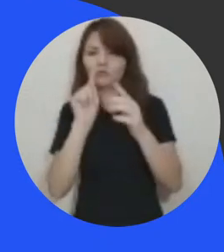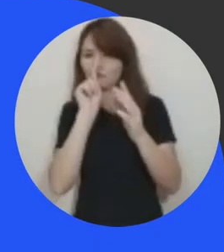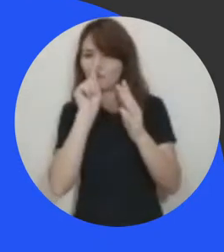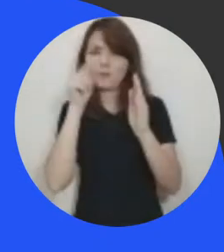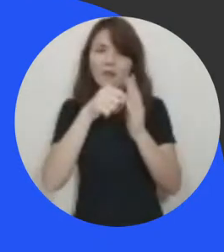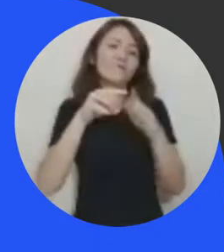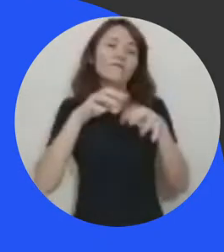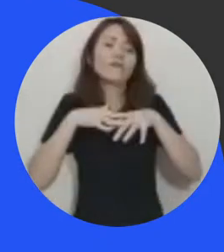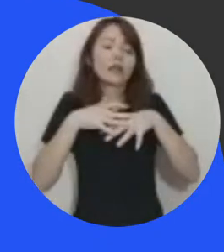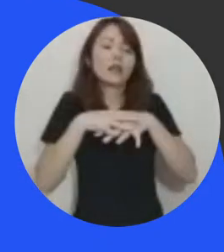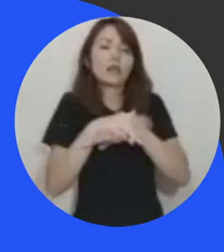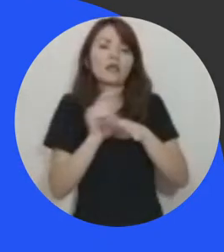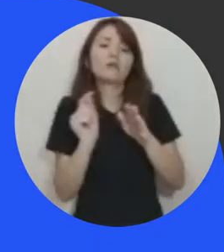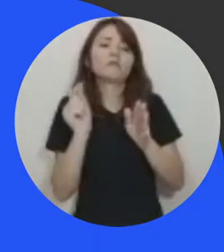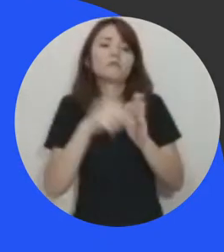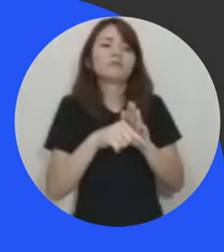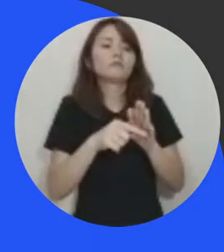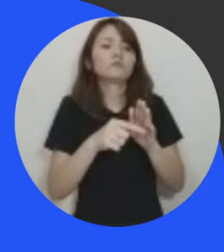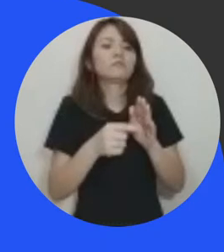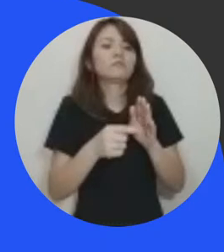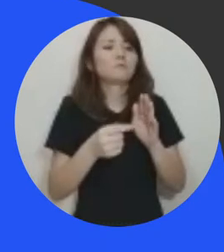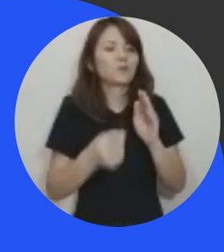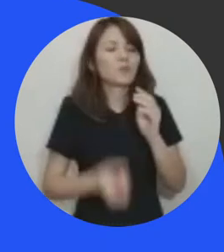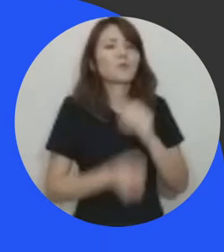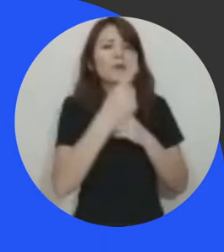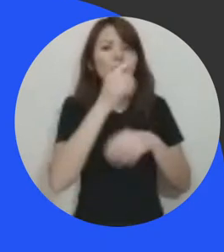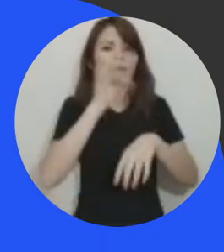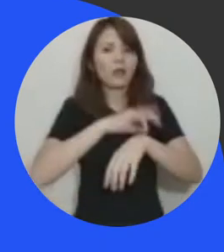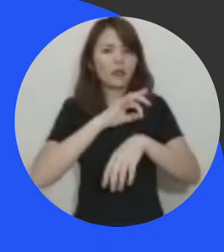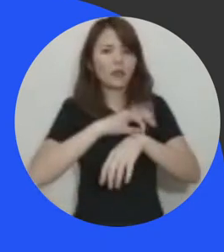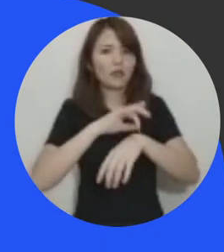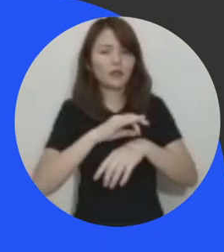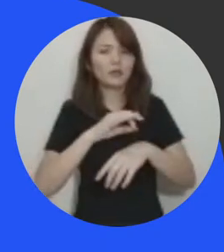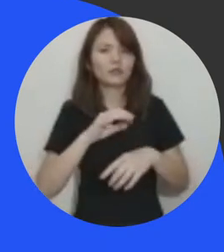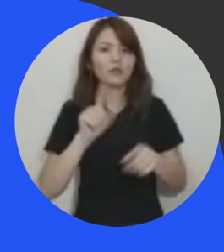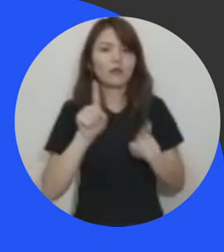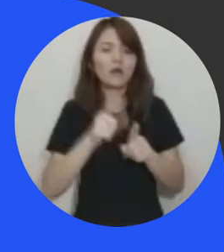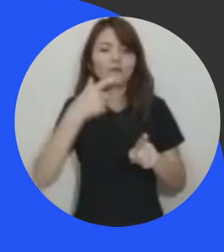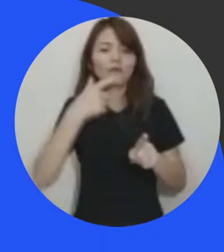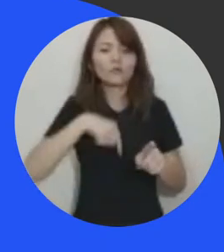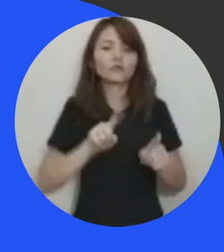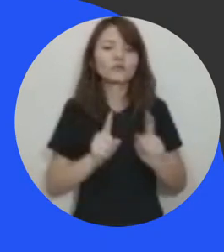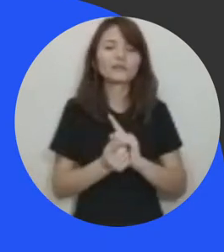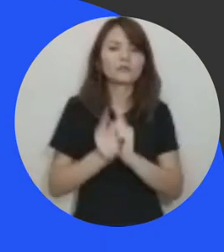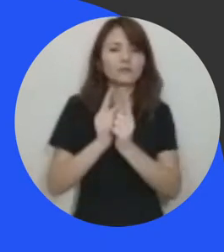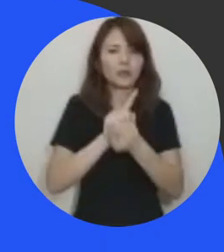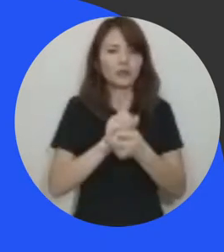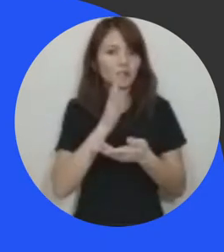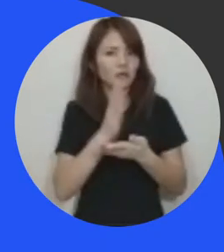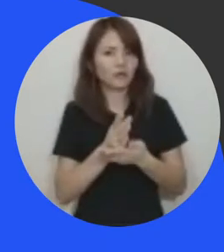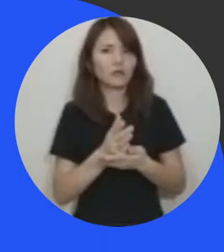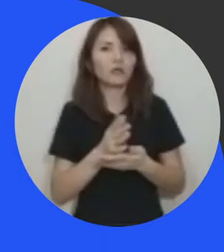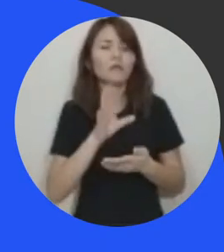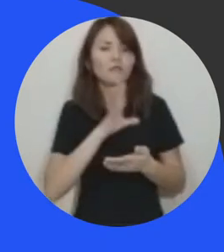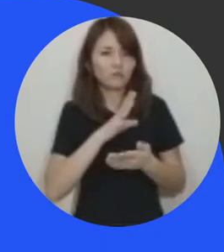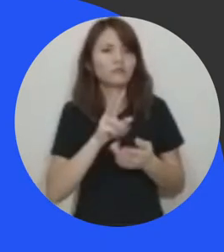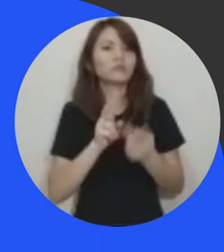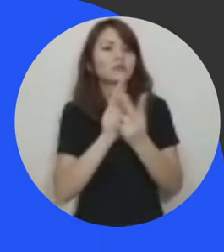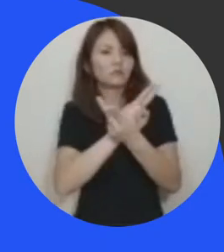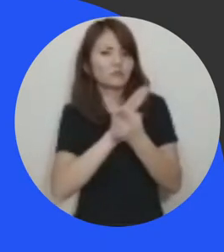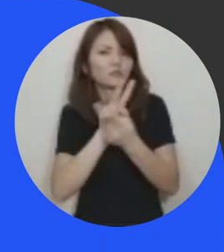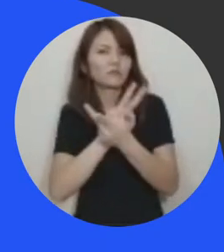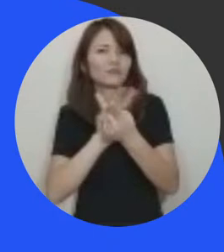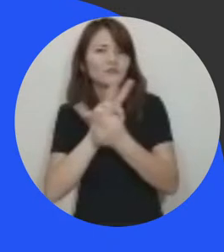been observed is that there was a change or there was a mutation in the spike protein in